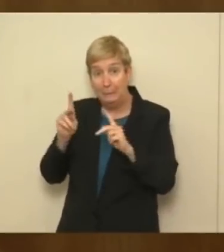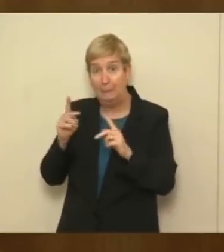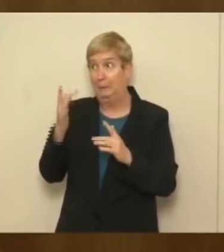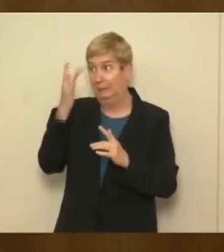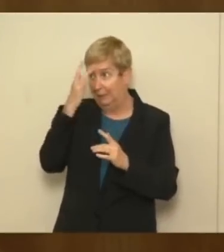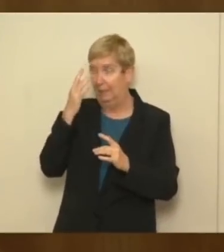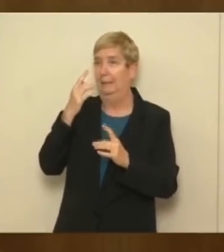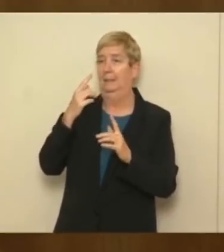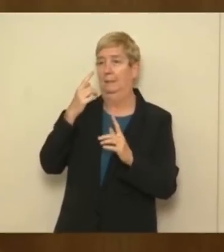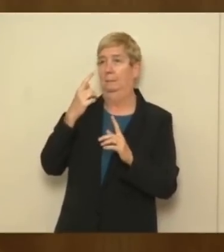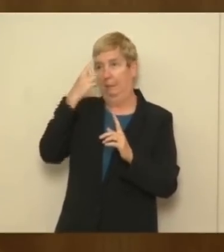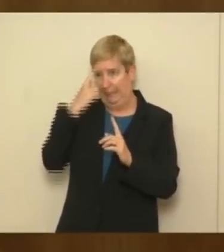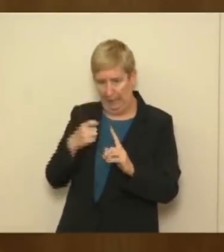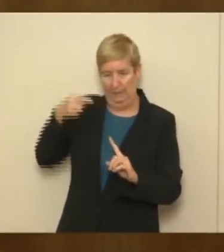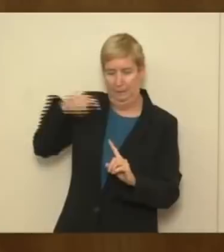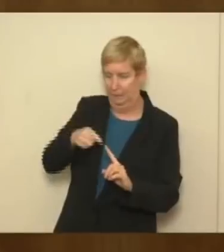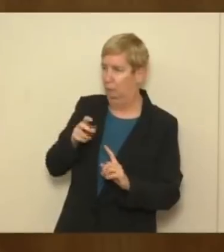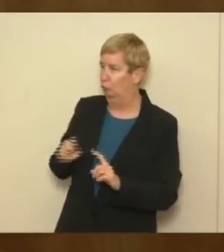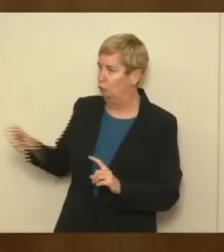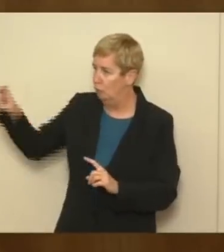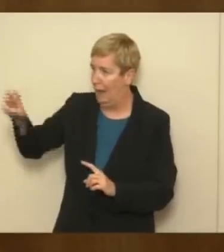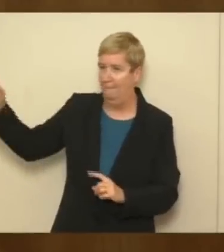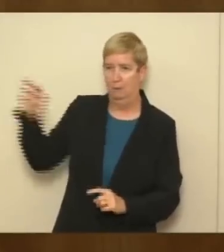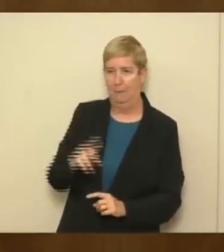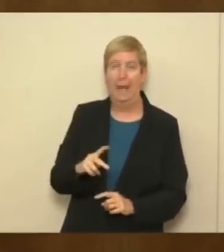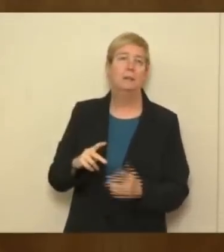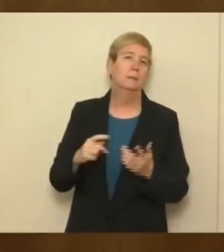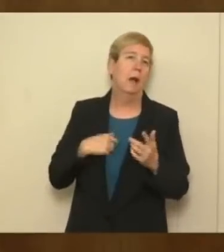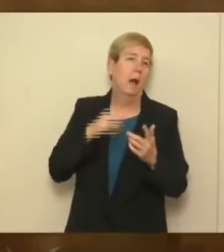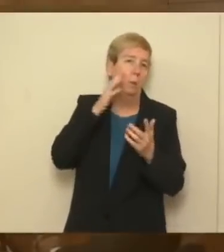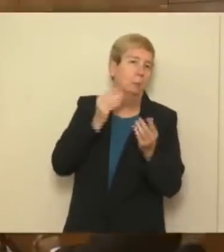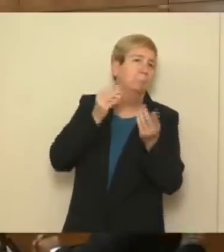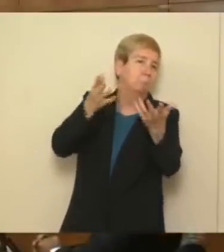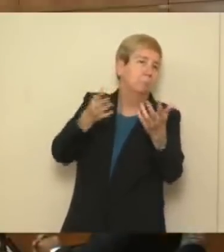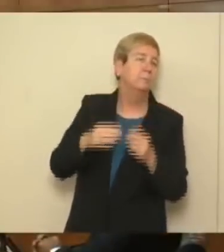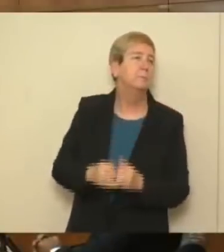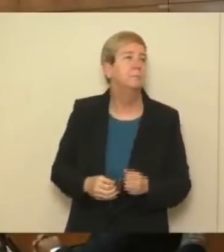or percent. But we'll look into it. Great question, and thanks. Okay. No, but